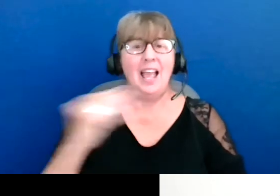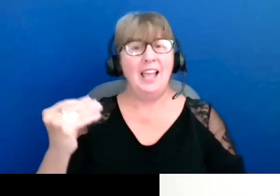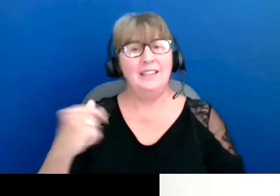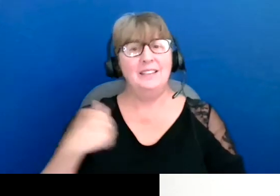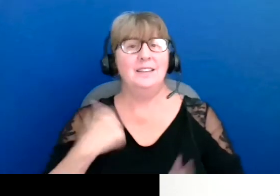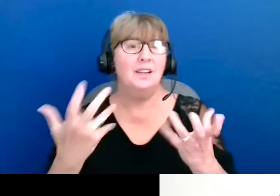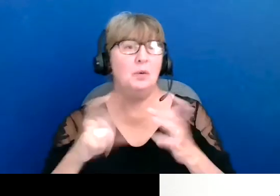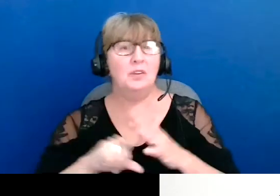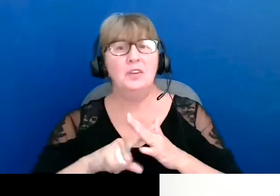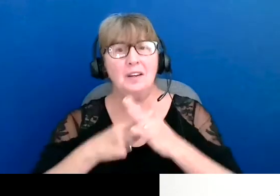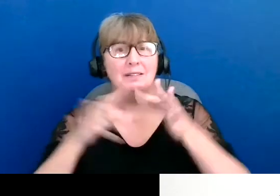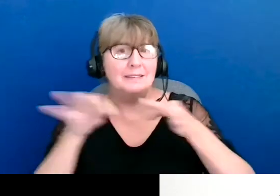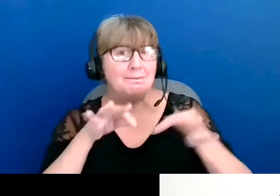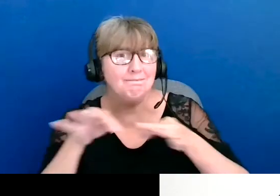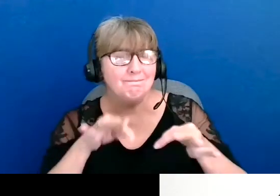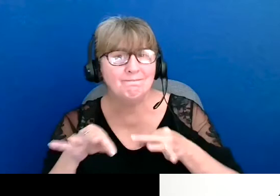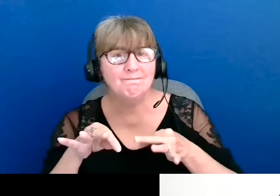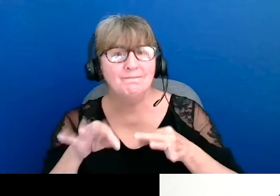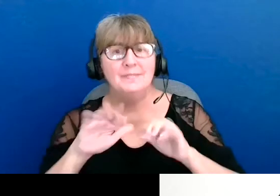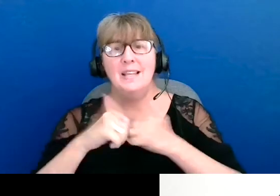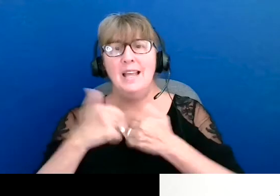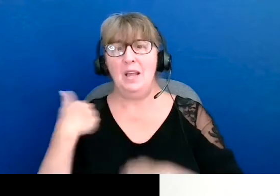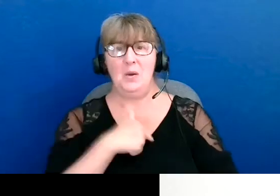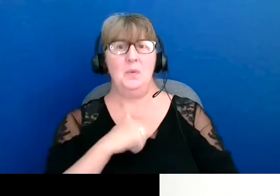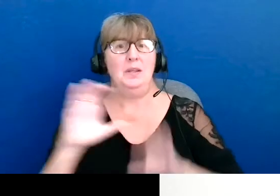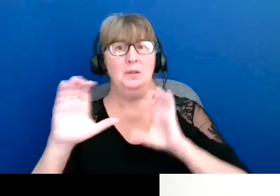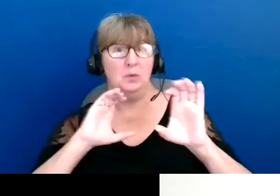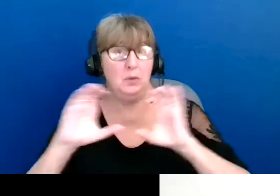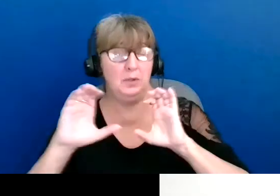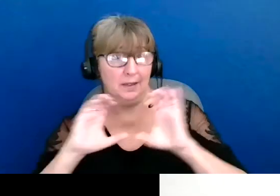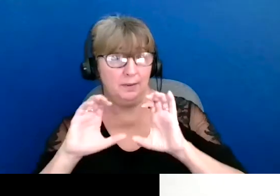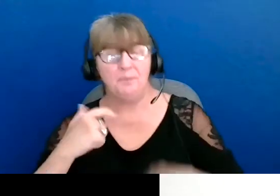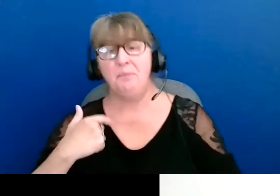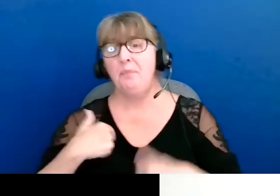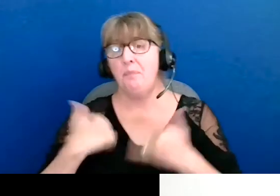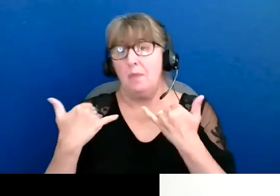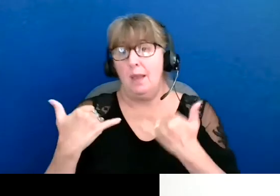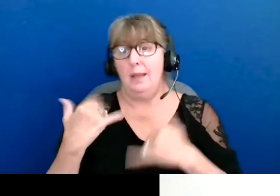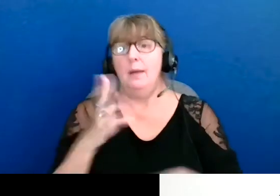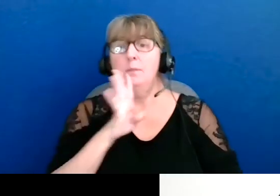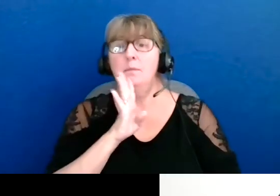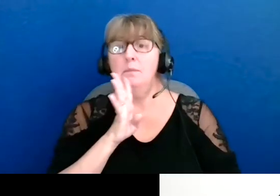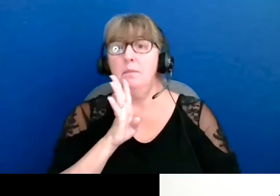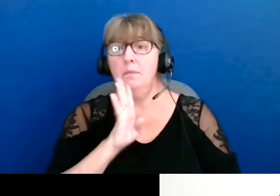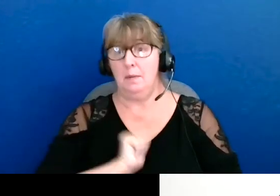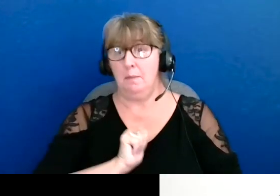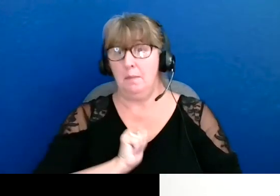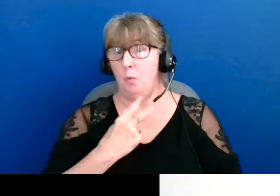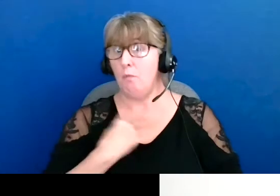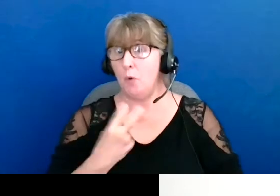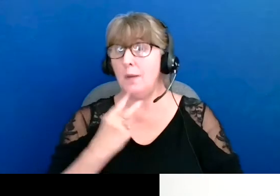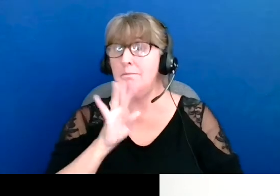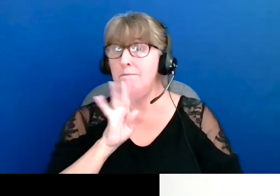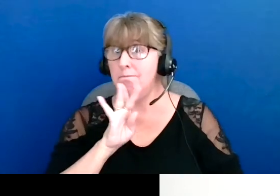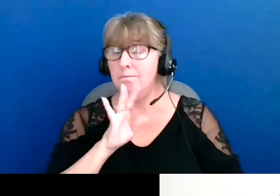start off by explaining how we're communicating. I'm speaking with my own voice. And